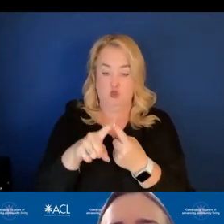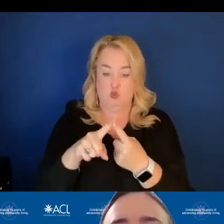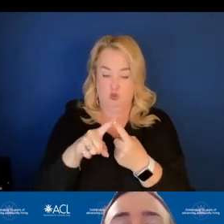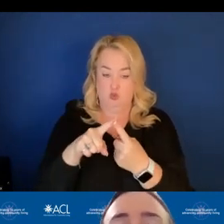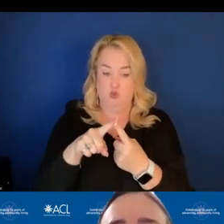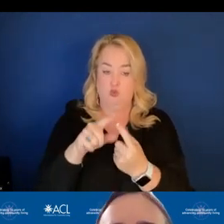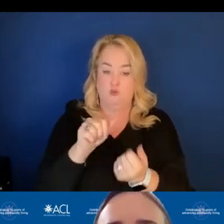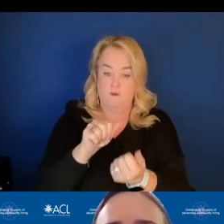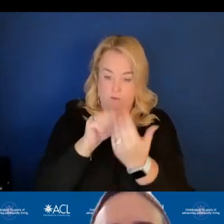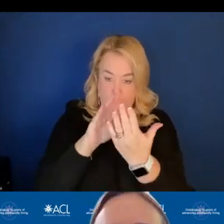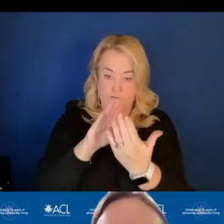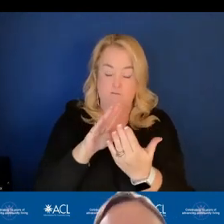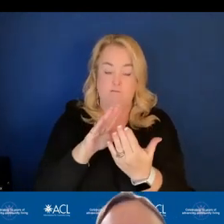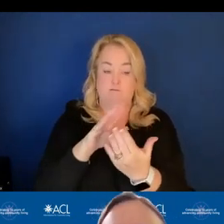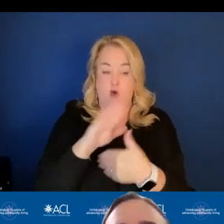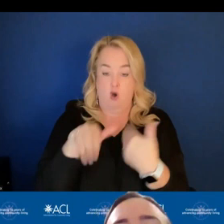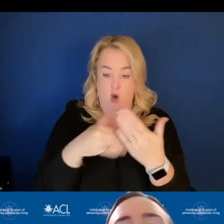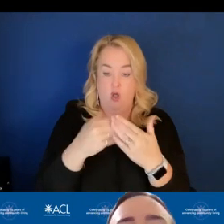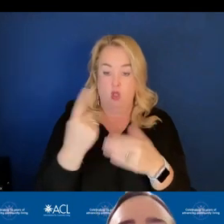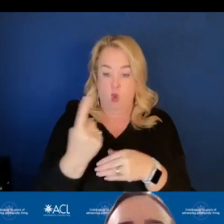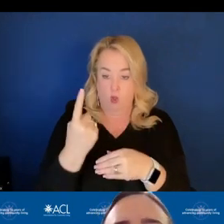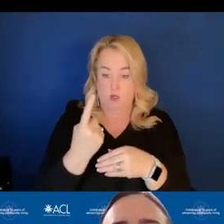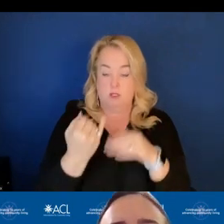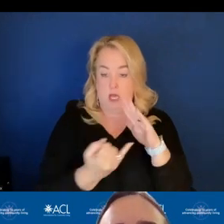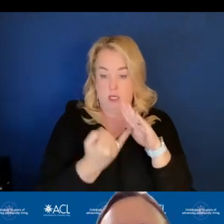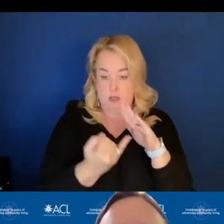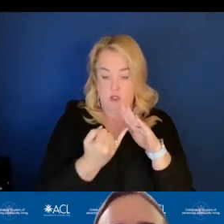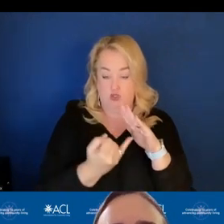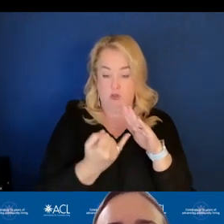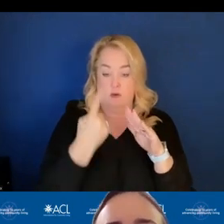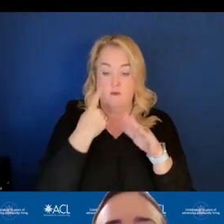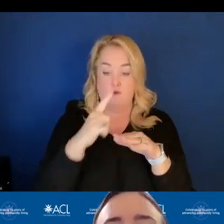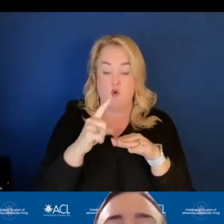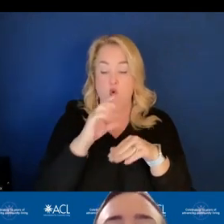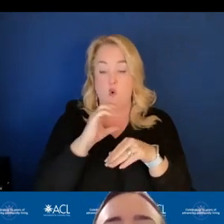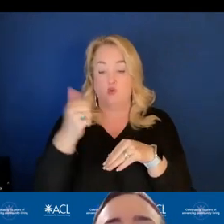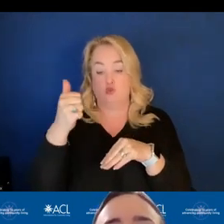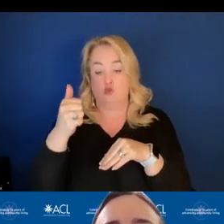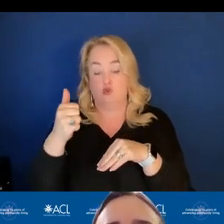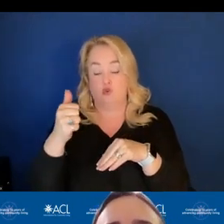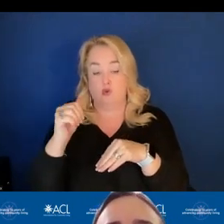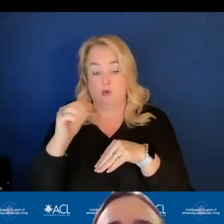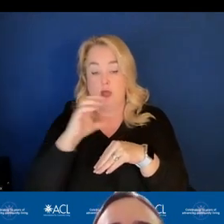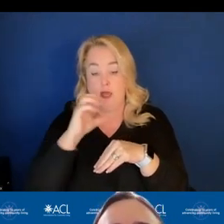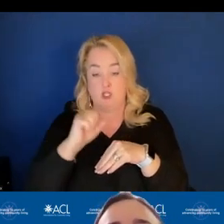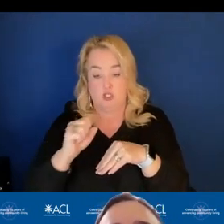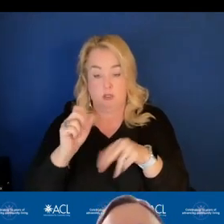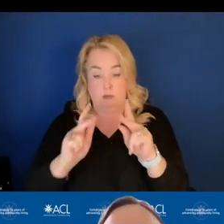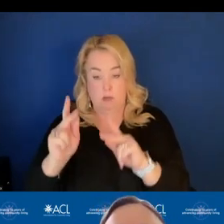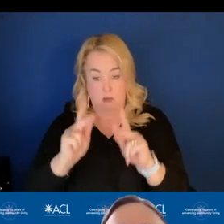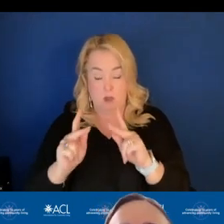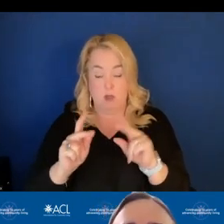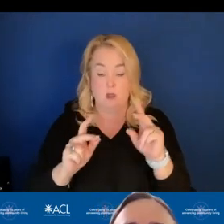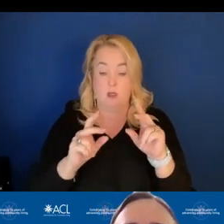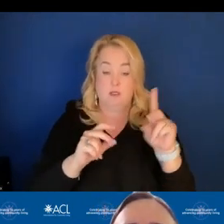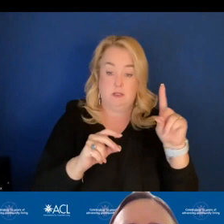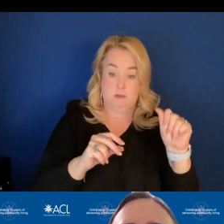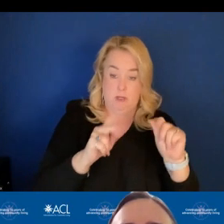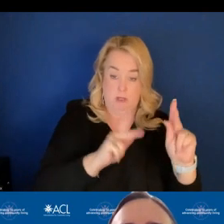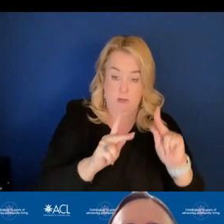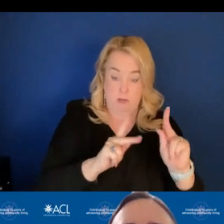and loneliness in all populations, but especially older and aging adults, people with disabilities, and